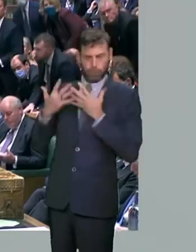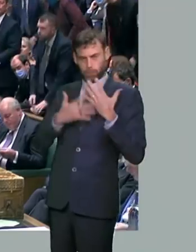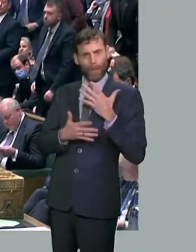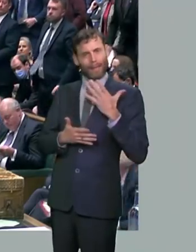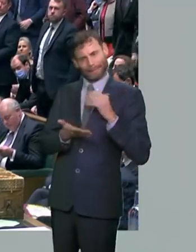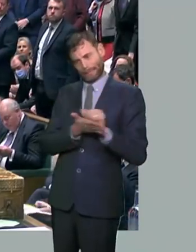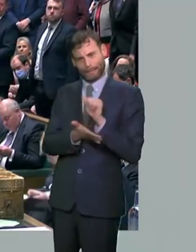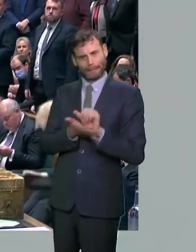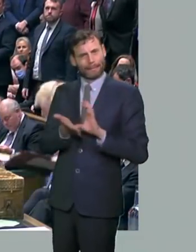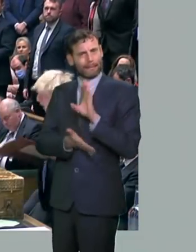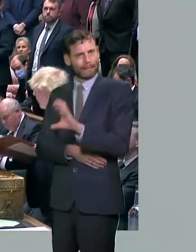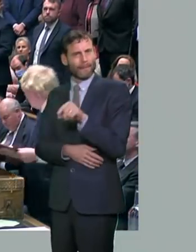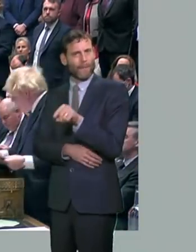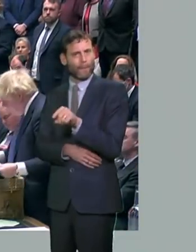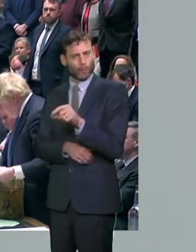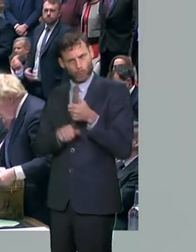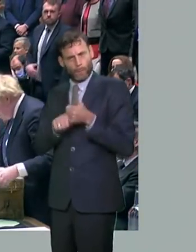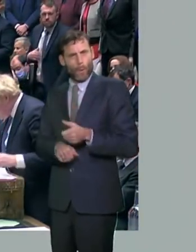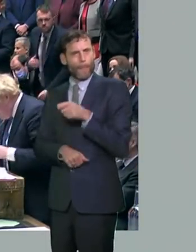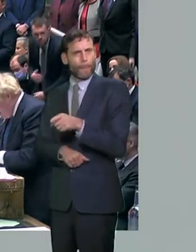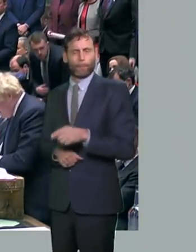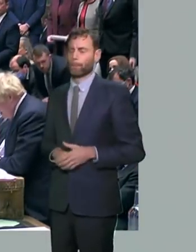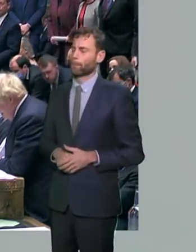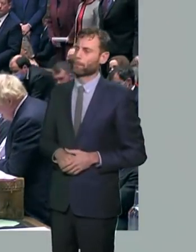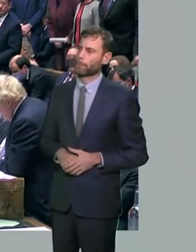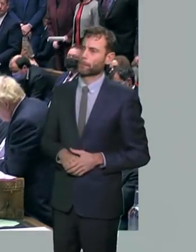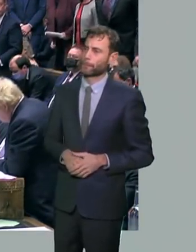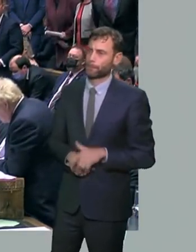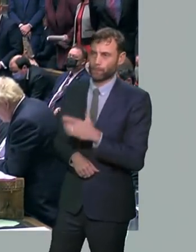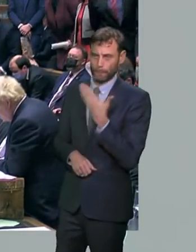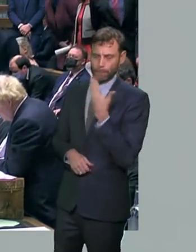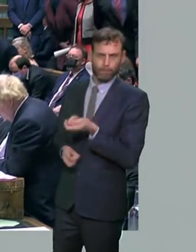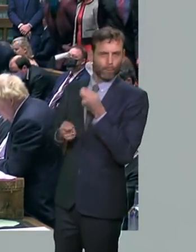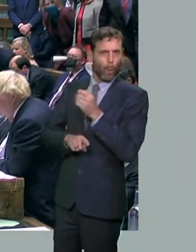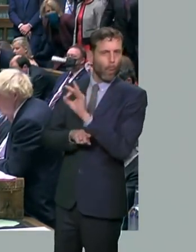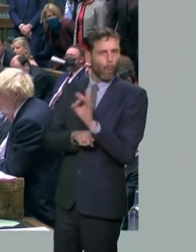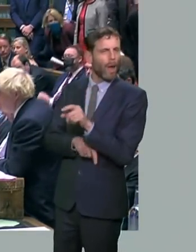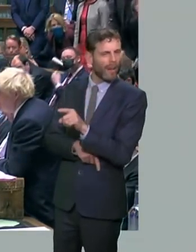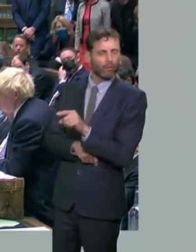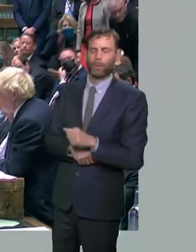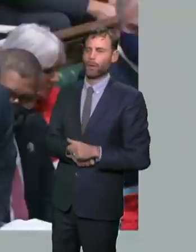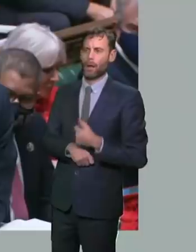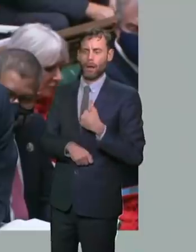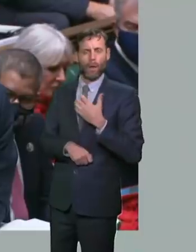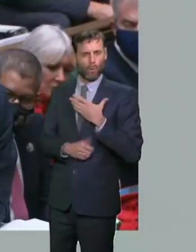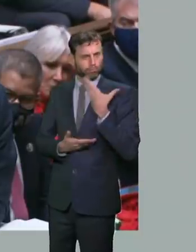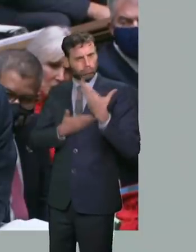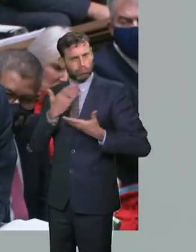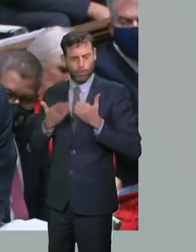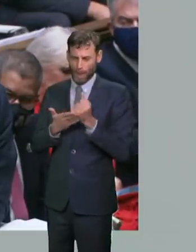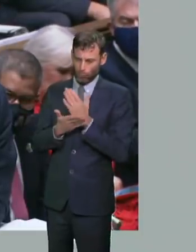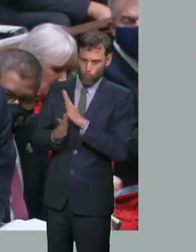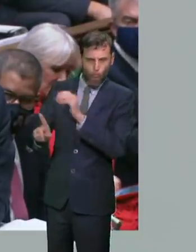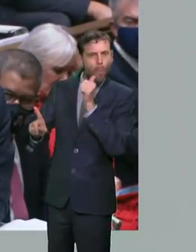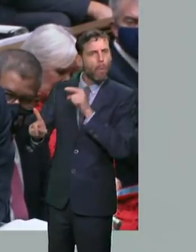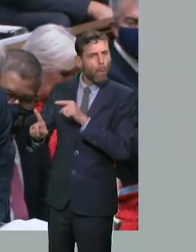Minister. I thank him very much, and I just want to reassure him and indeed to reassure the